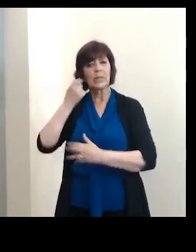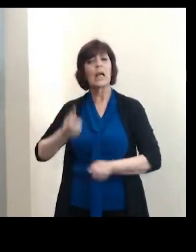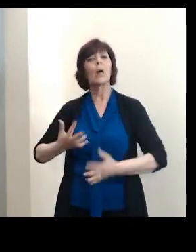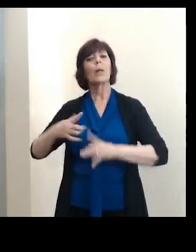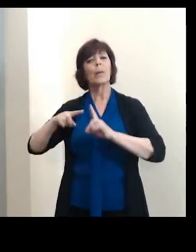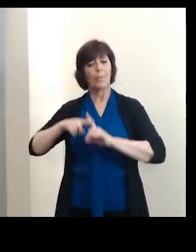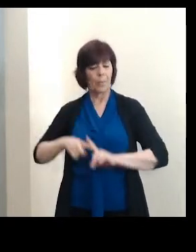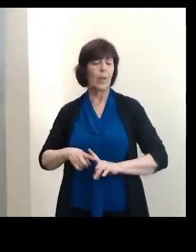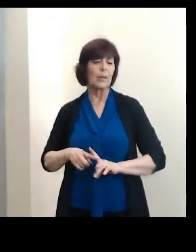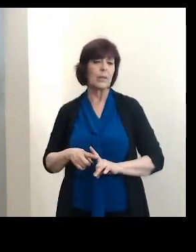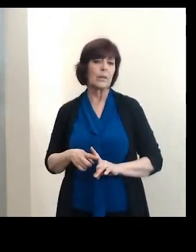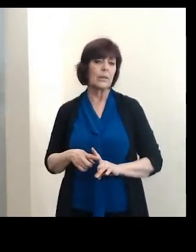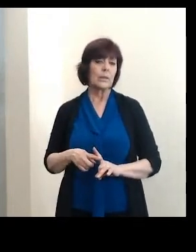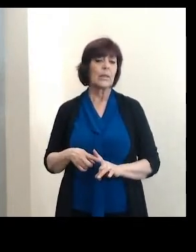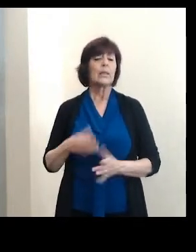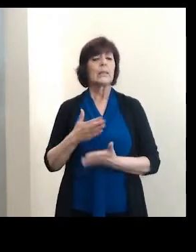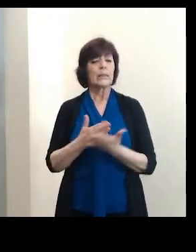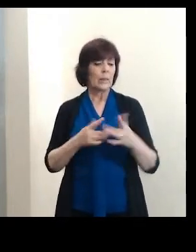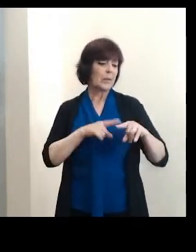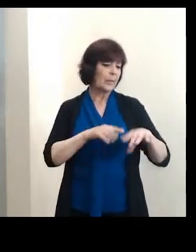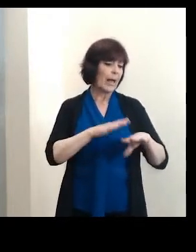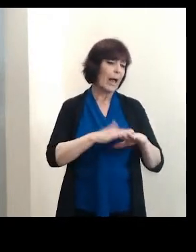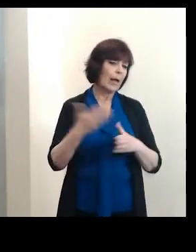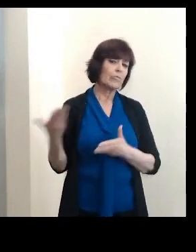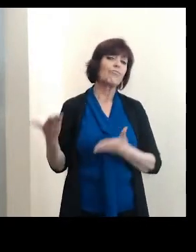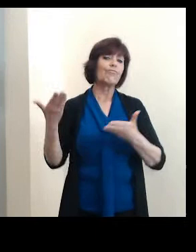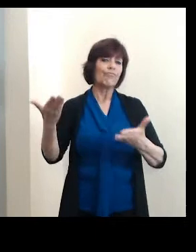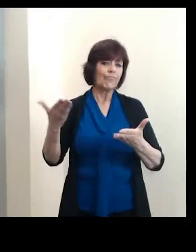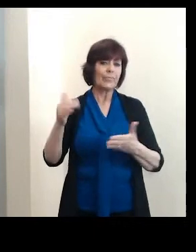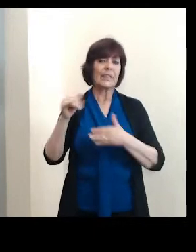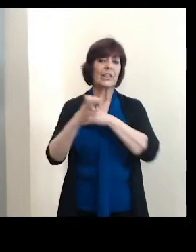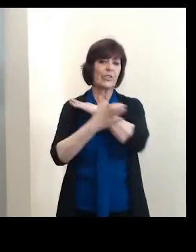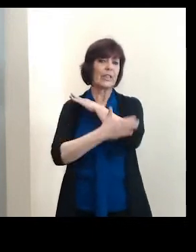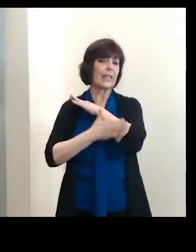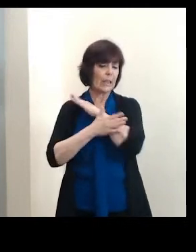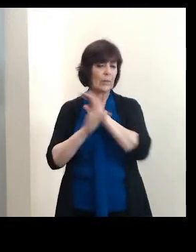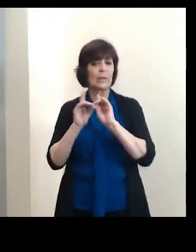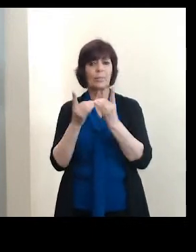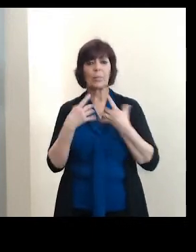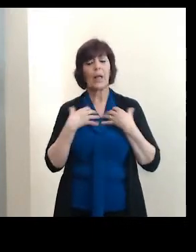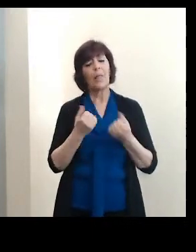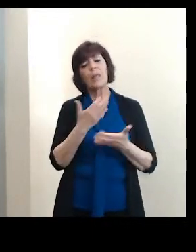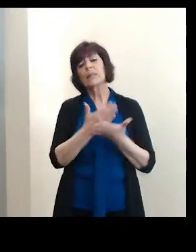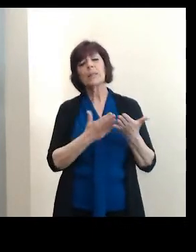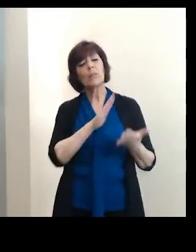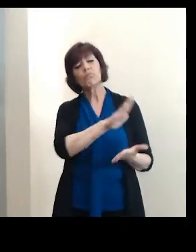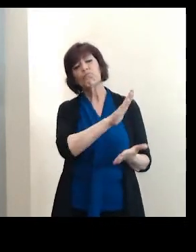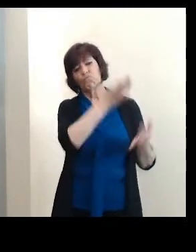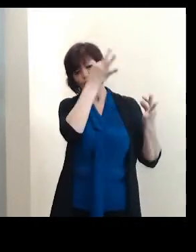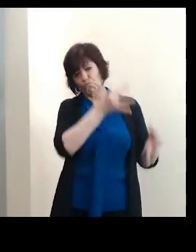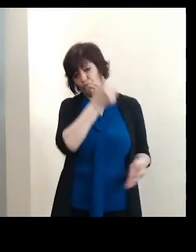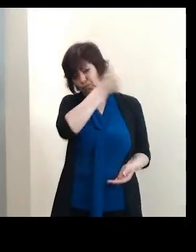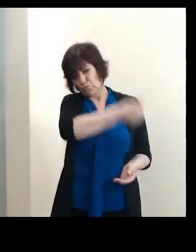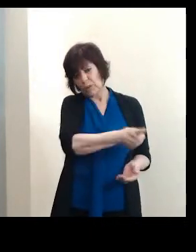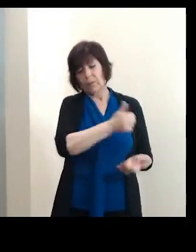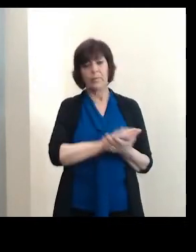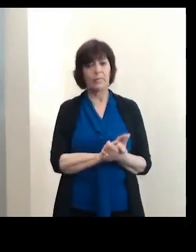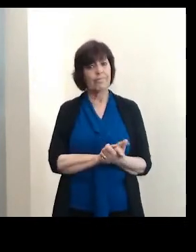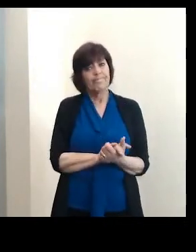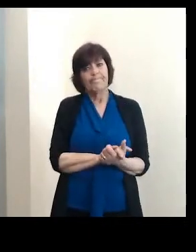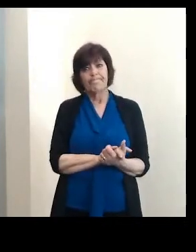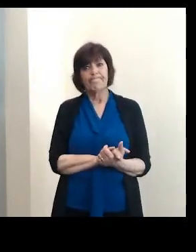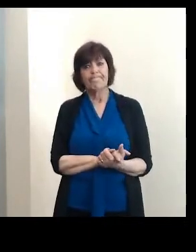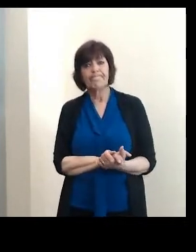have materialized, some based on the recommendation from the Erie County Department of Health, some based on their own determination that just the safety